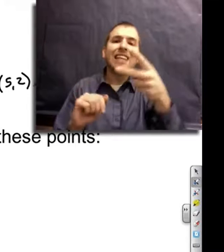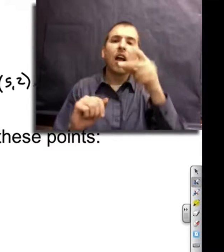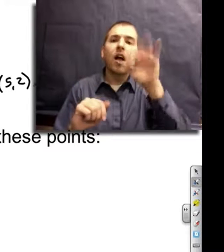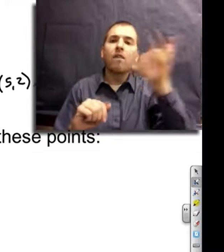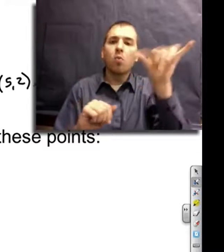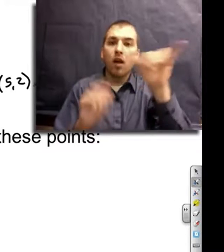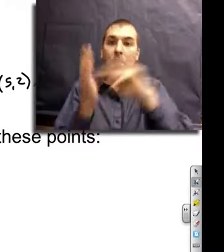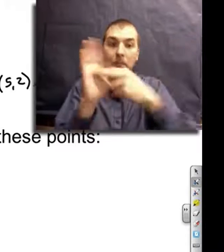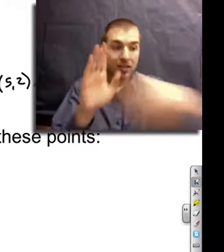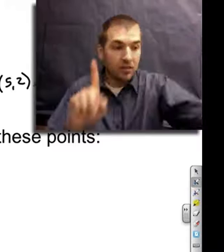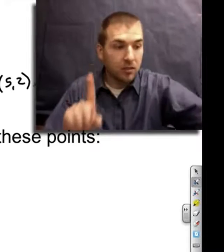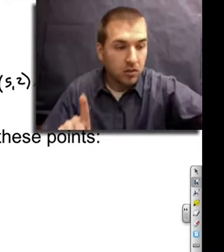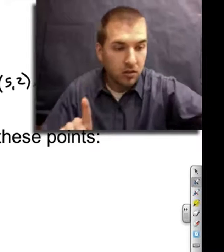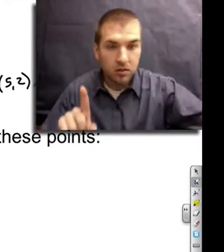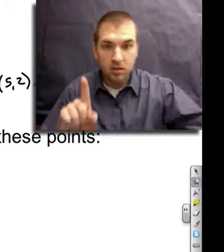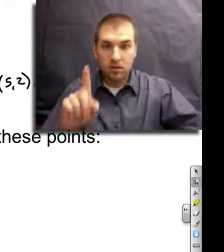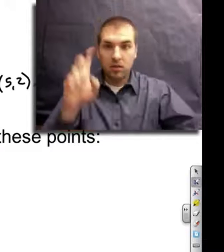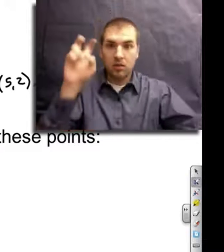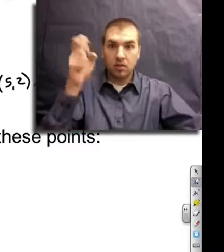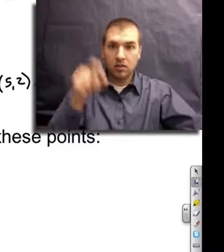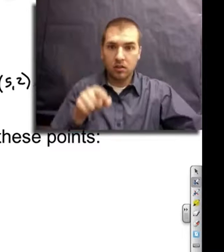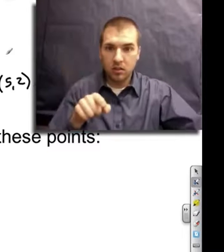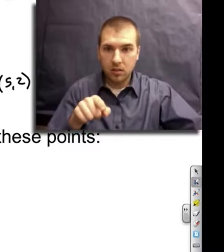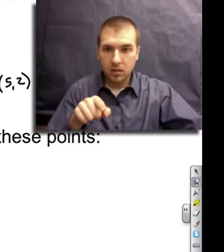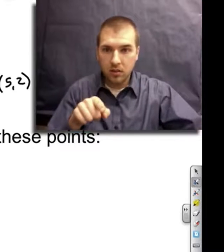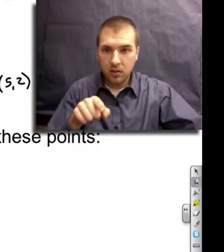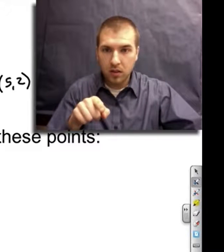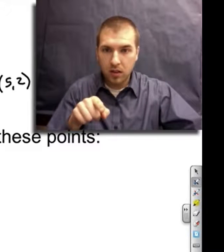So y2 is the second y. So that means